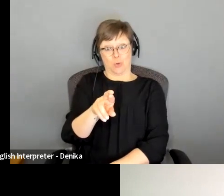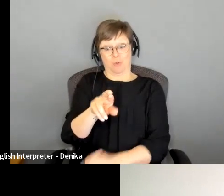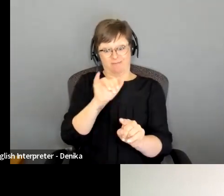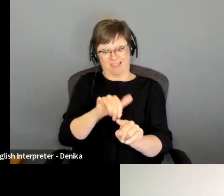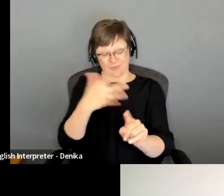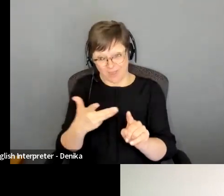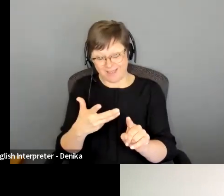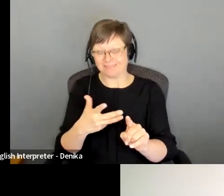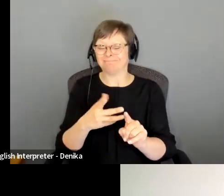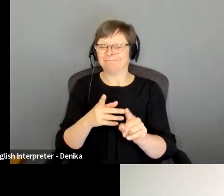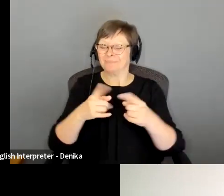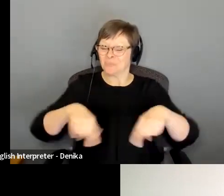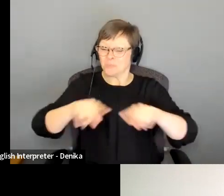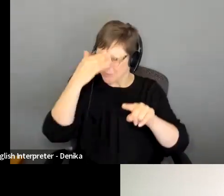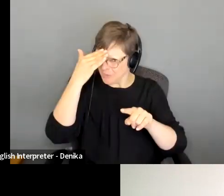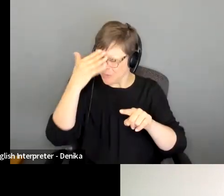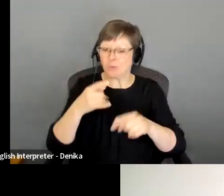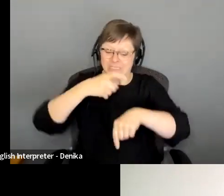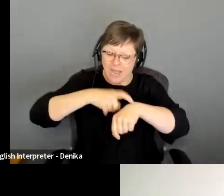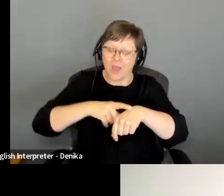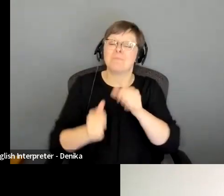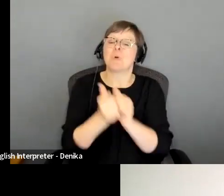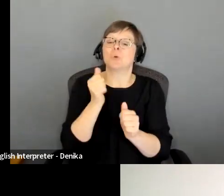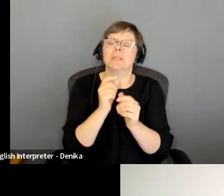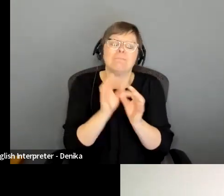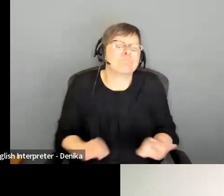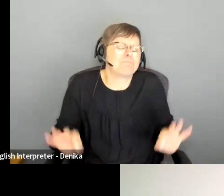one another for healthy spaces and workplaces.